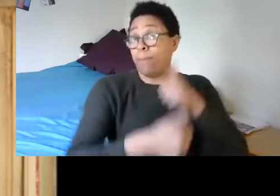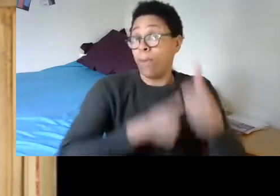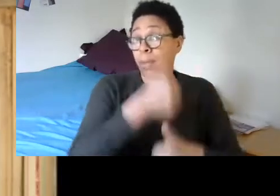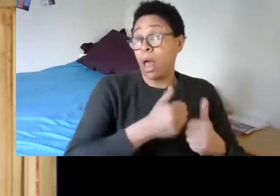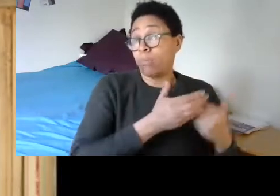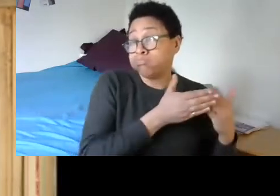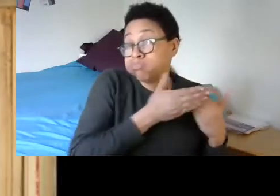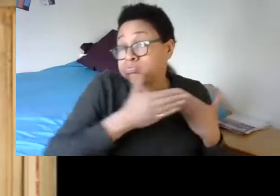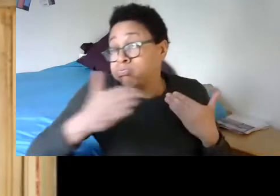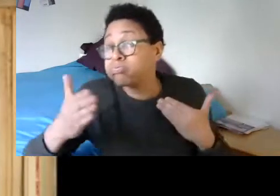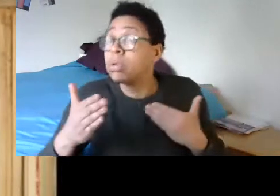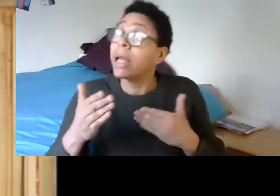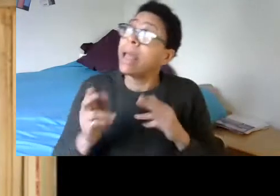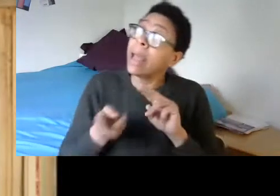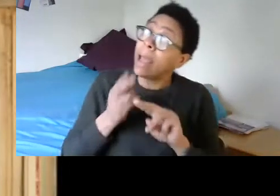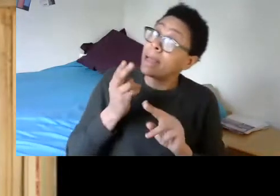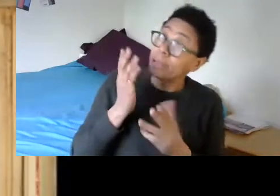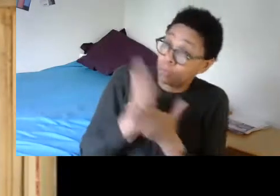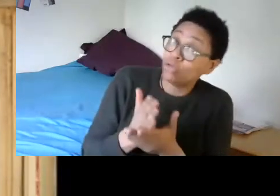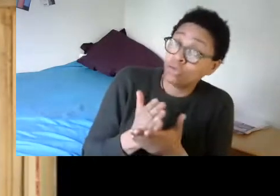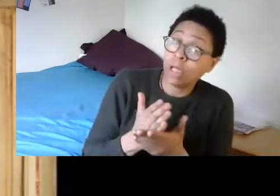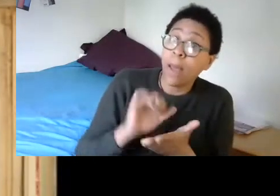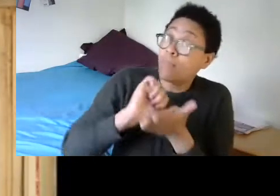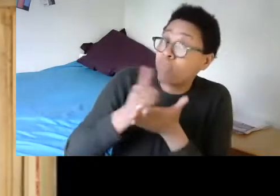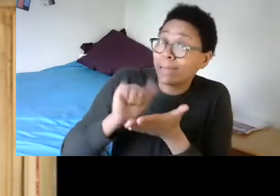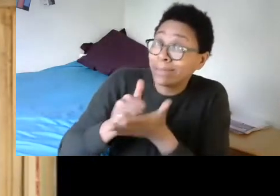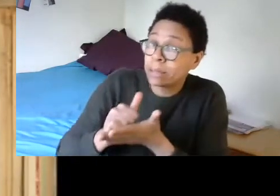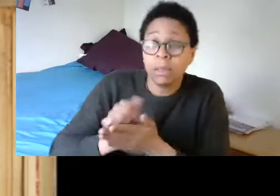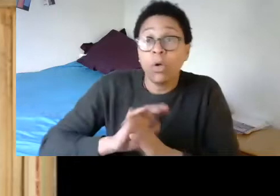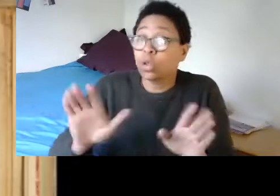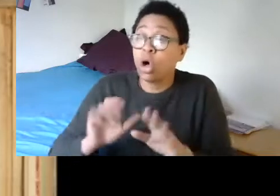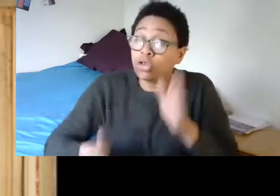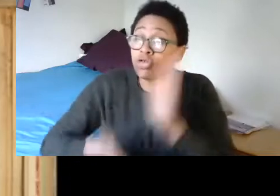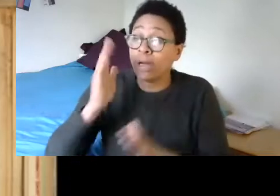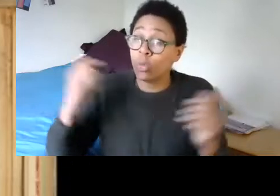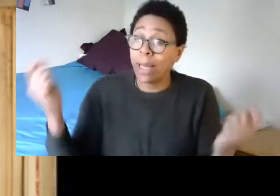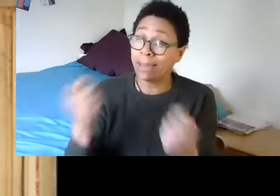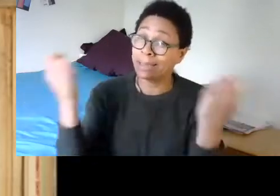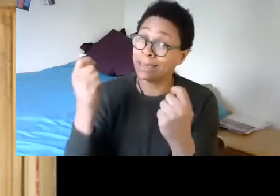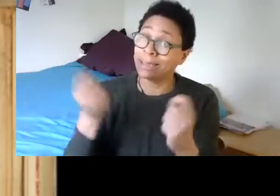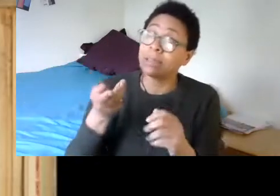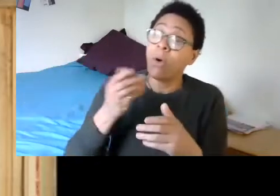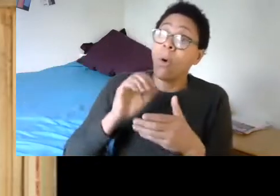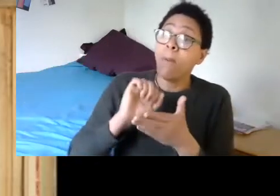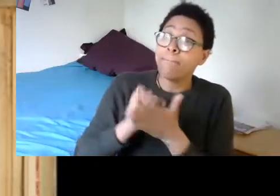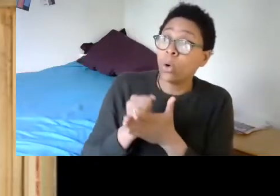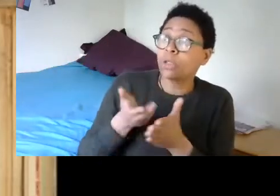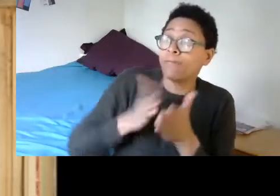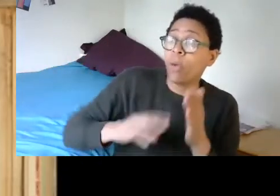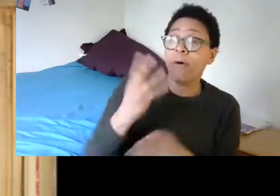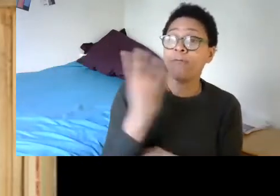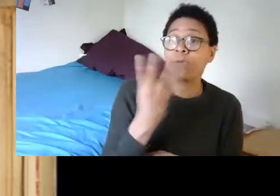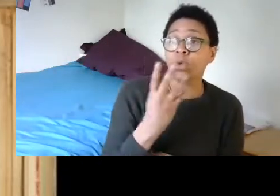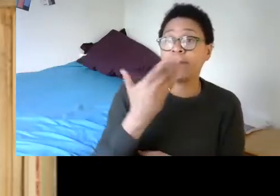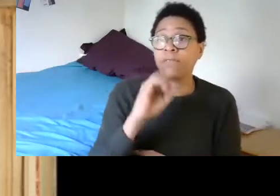not an immediate success, and incunabula, this is books printed between 1450 and 1500, and coming from the Latin phrase